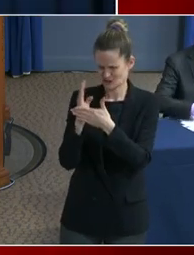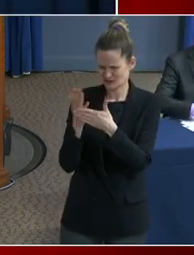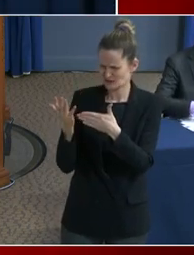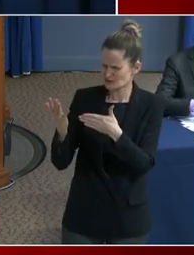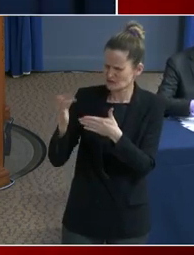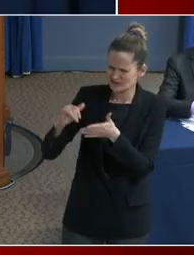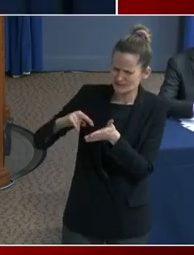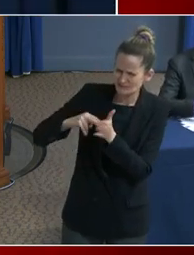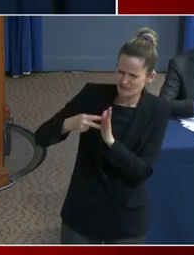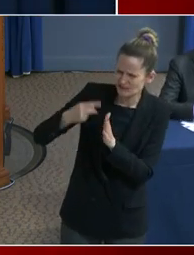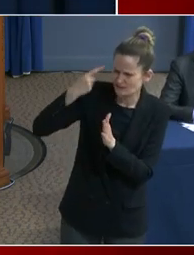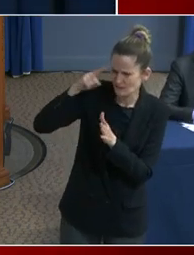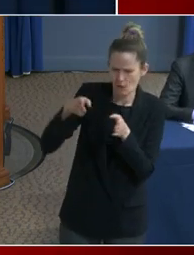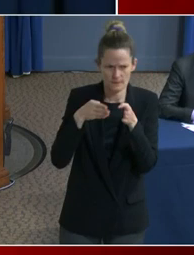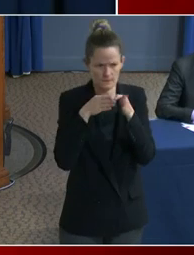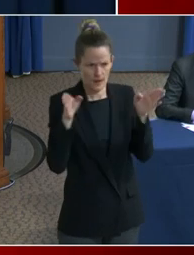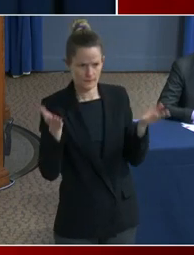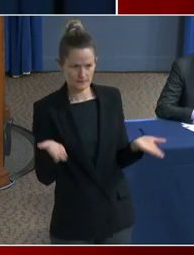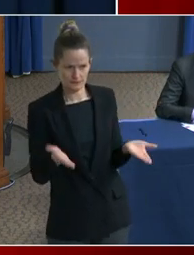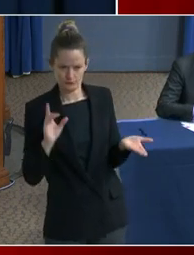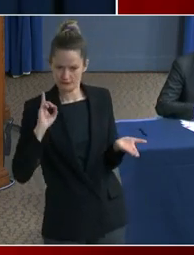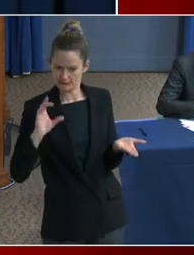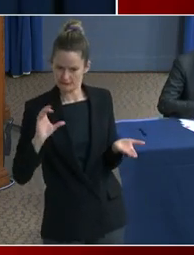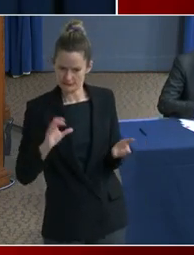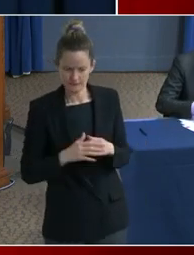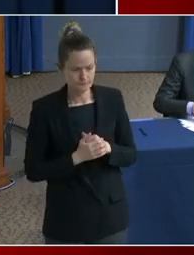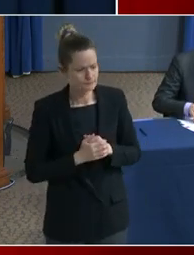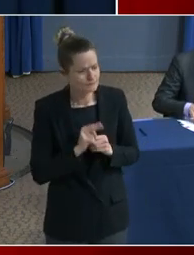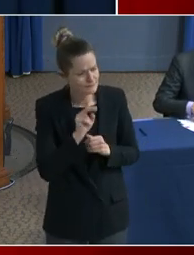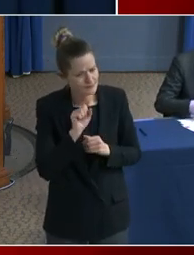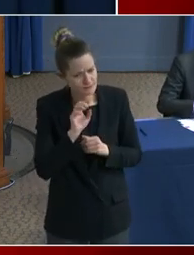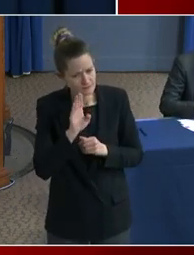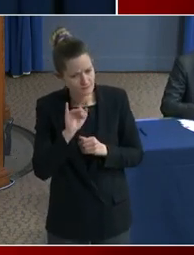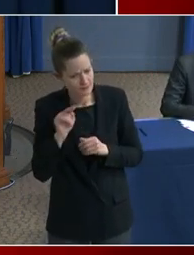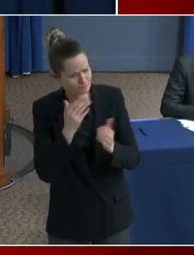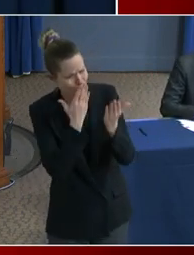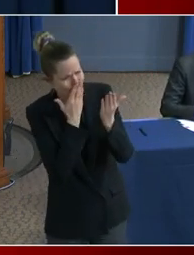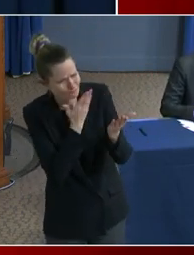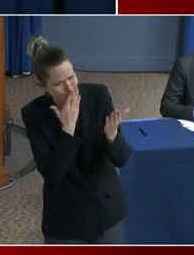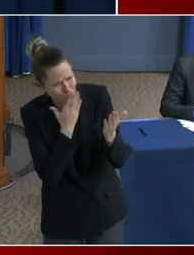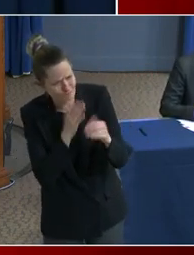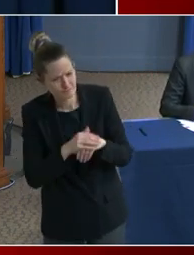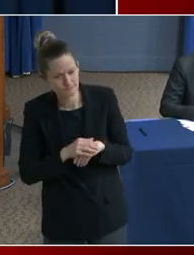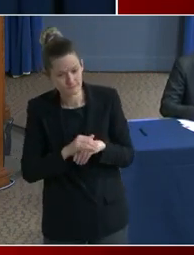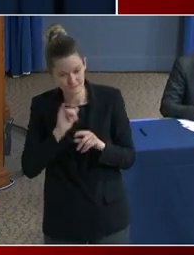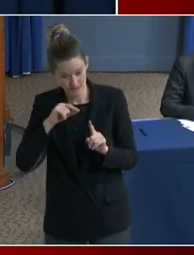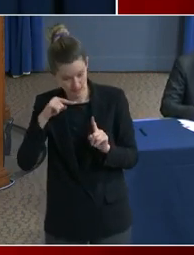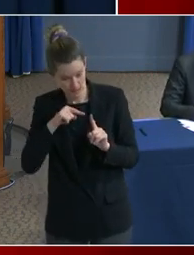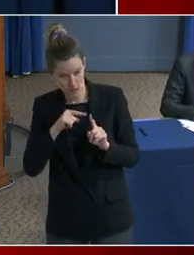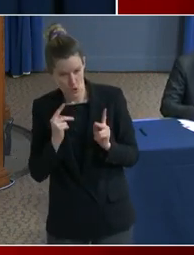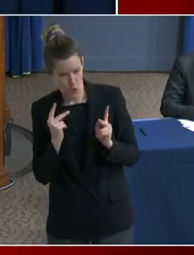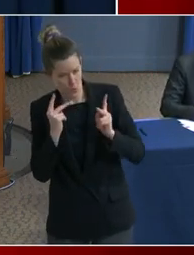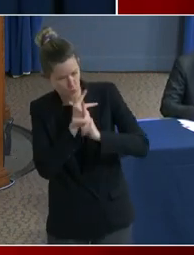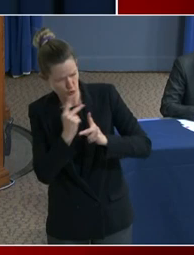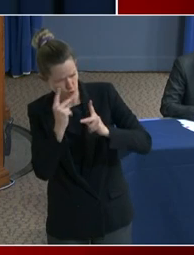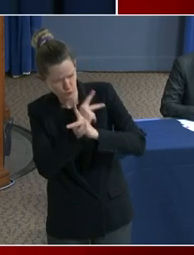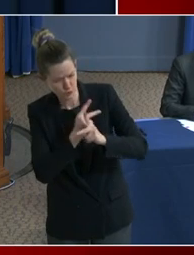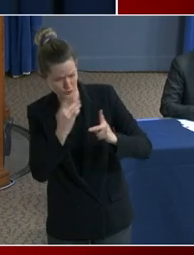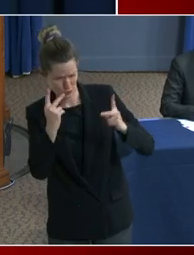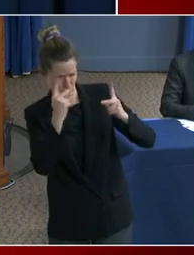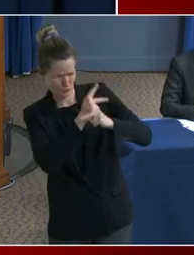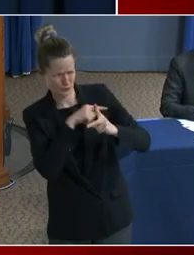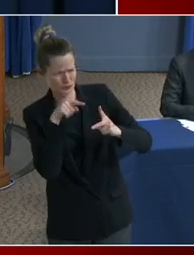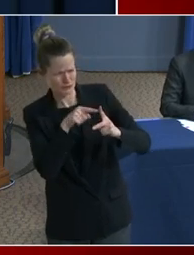public here in DC? Yeah, so it doesn't, it's not worsening in a way that is substantial or